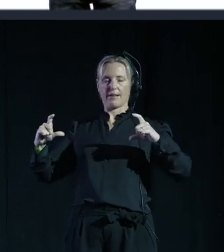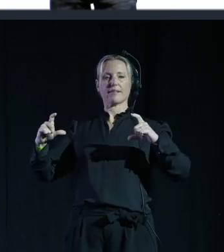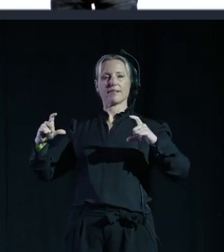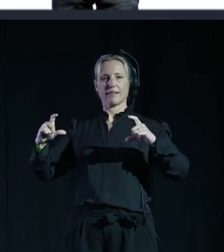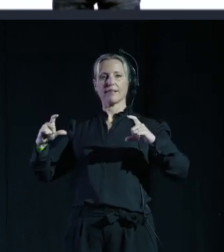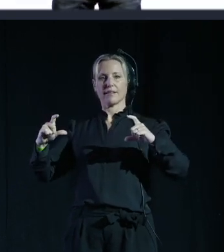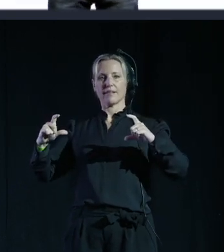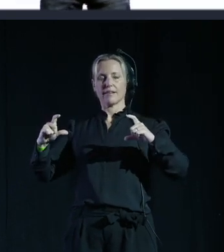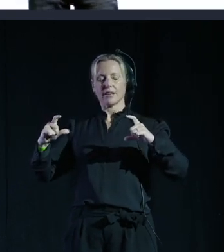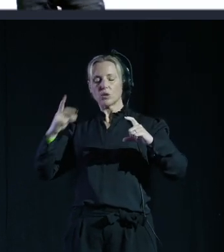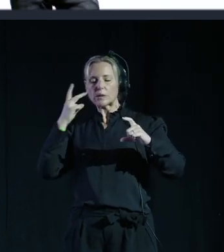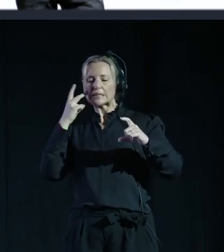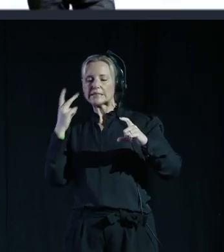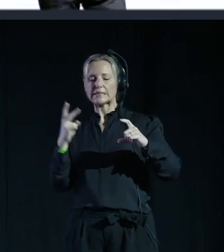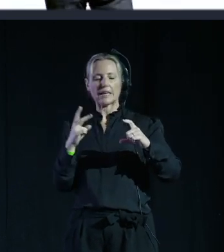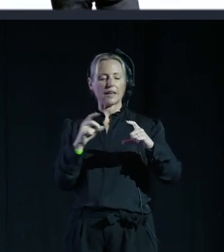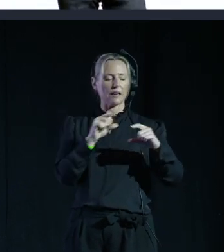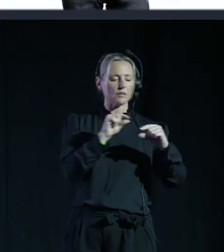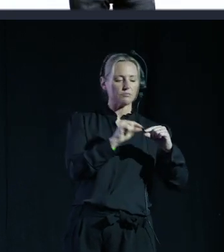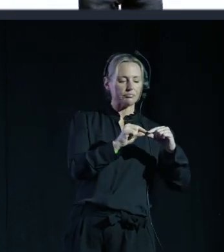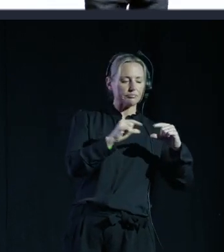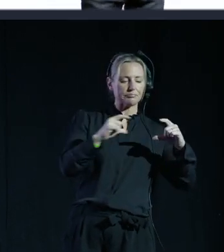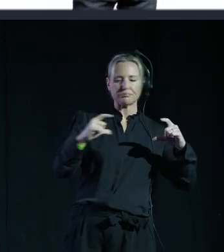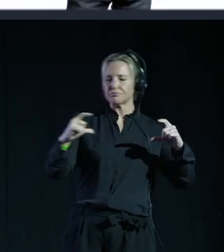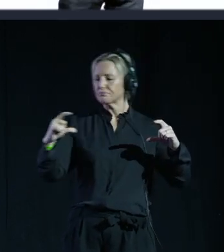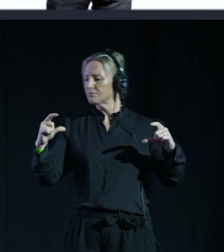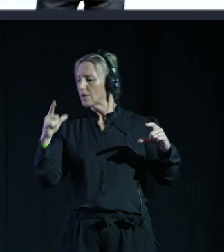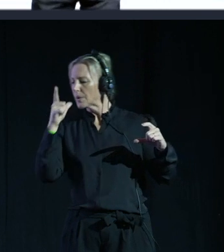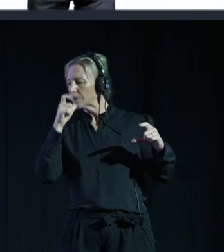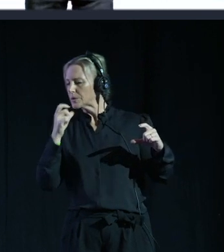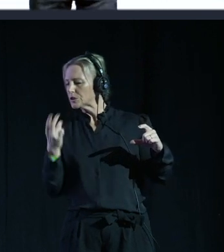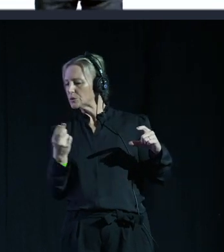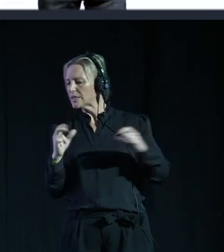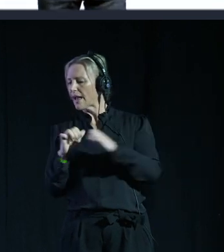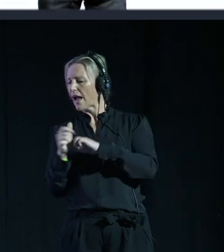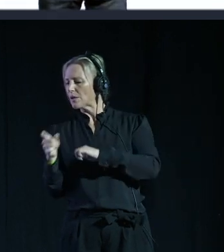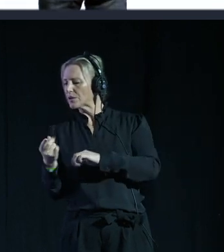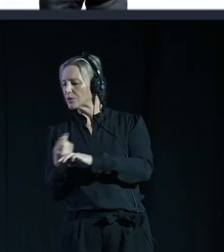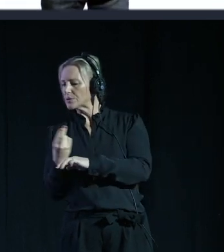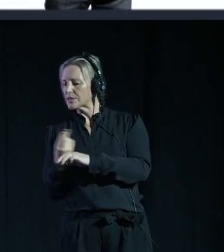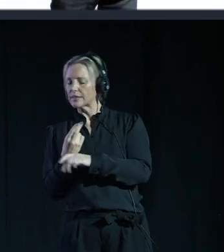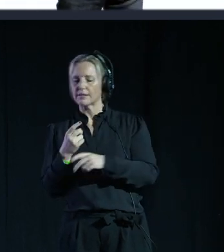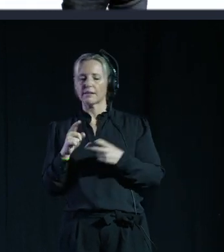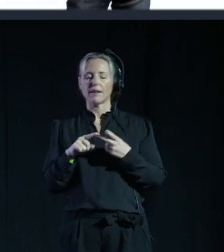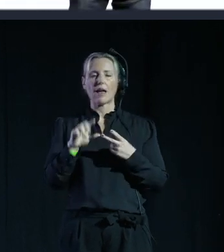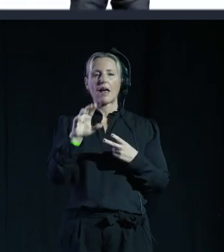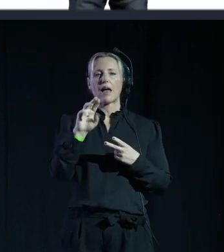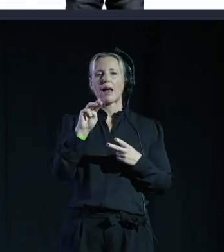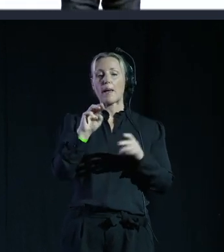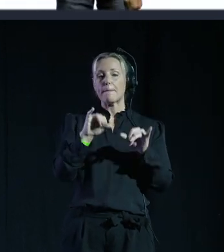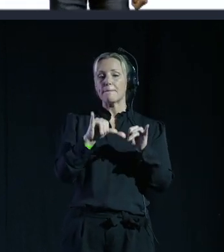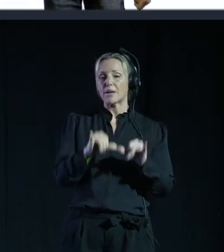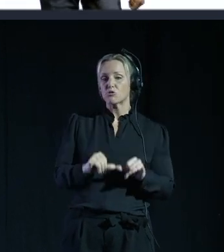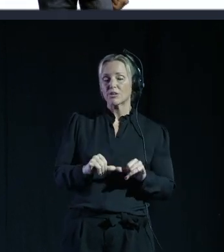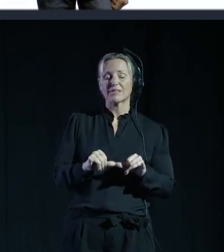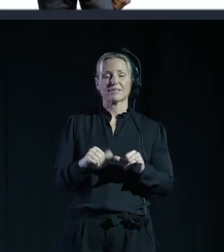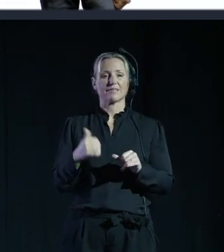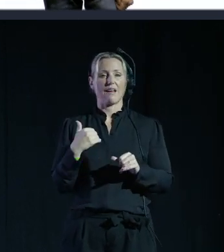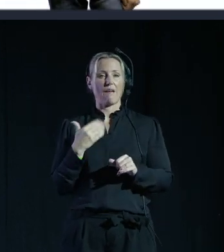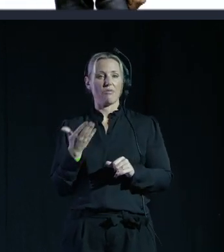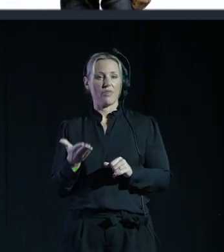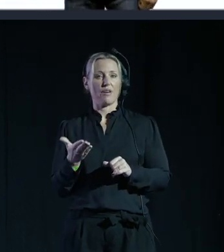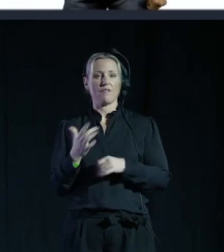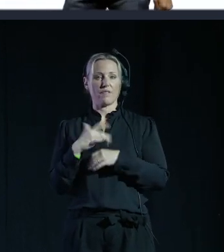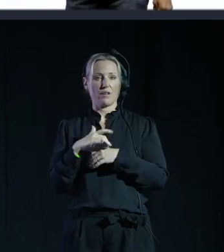user, this exposure is being used. You can see it all the way up to sources, and if you have metrics, of course, those are there available for you as